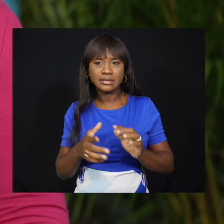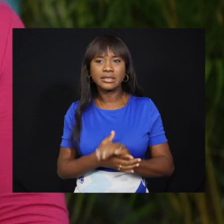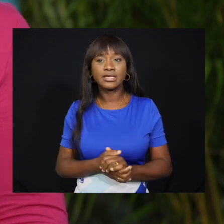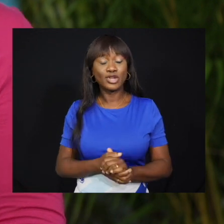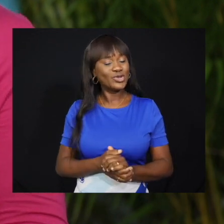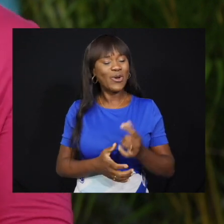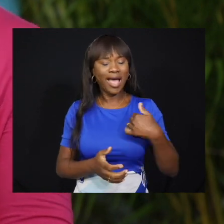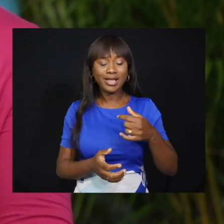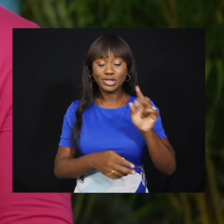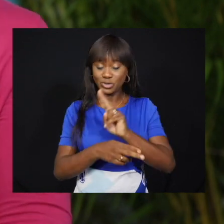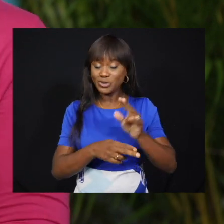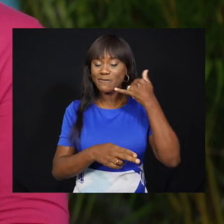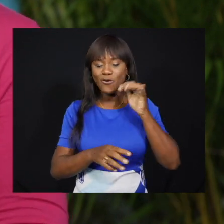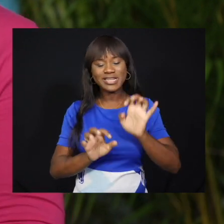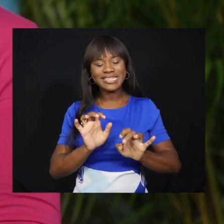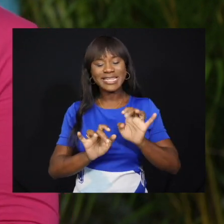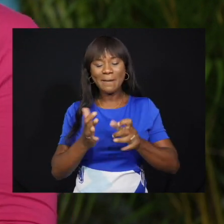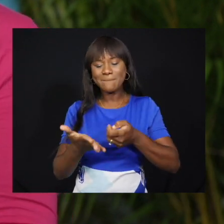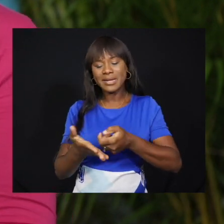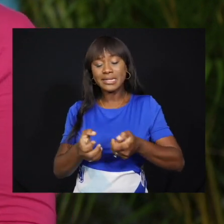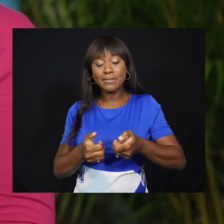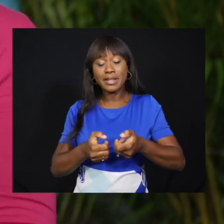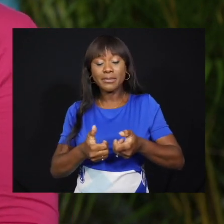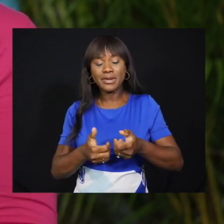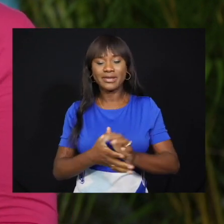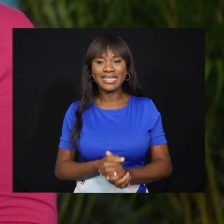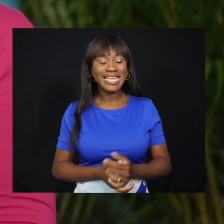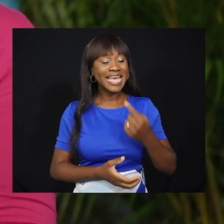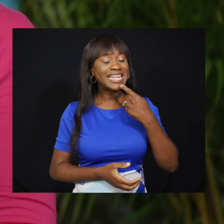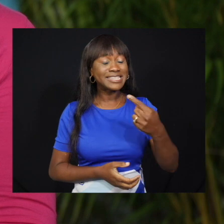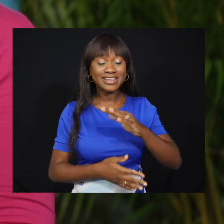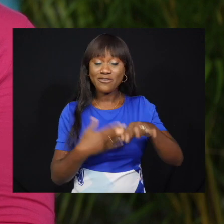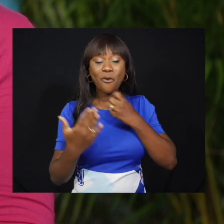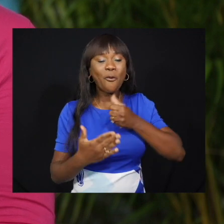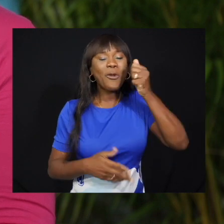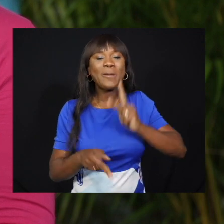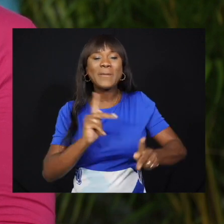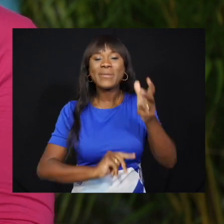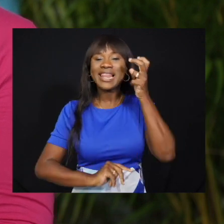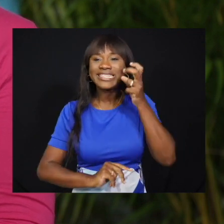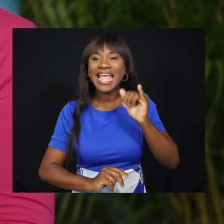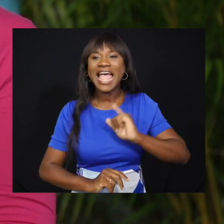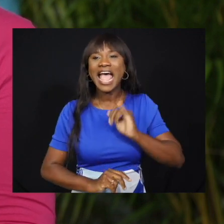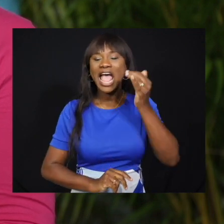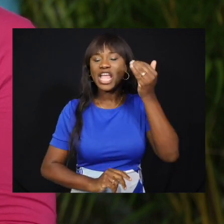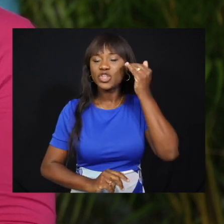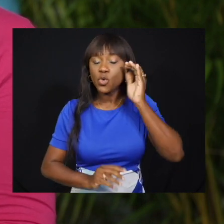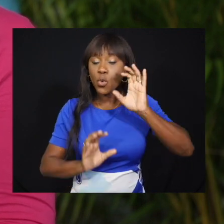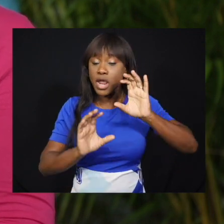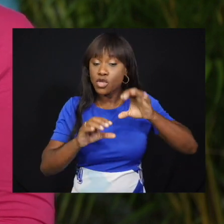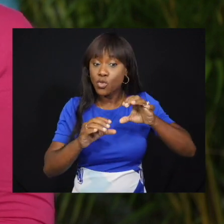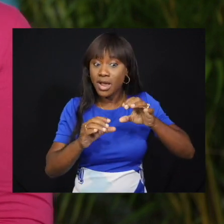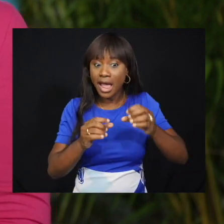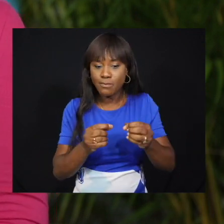know? Yeah. And I typed it in, and that's why now and I'm saying this for the seniors listening, I know where to find where you